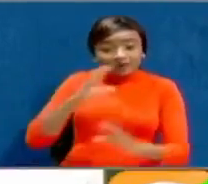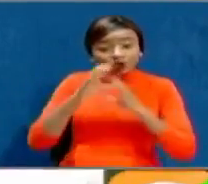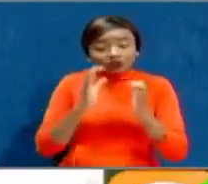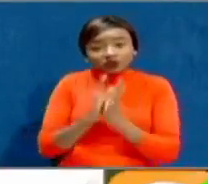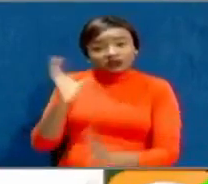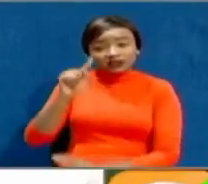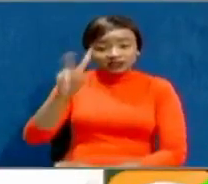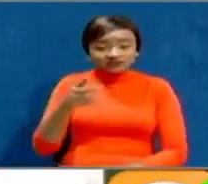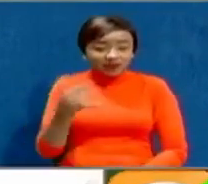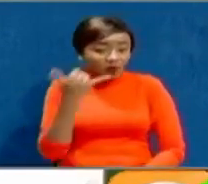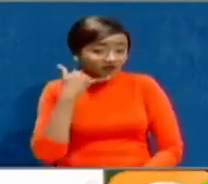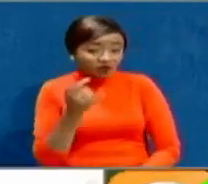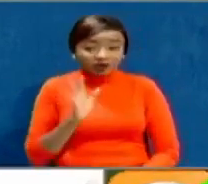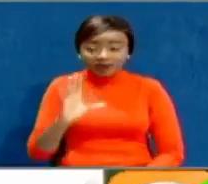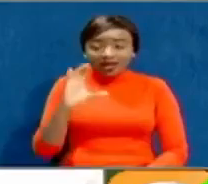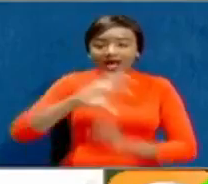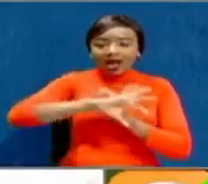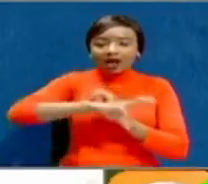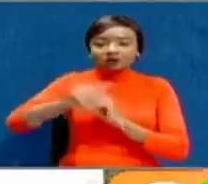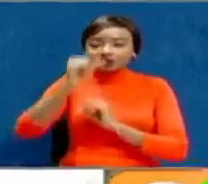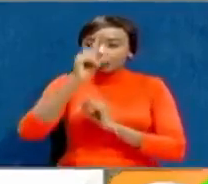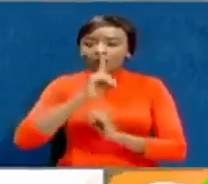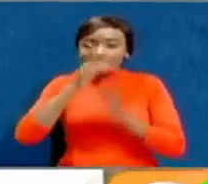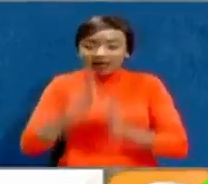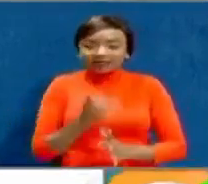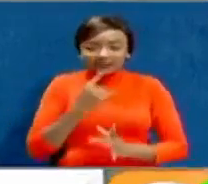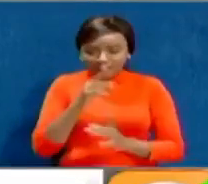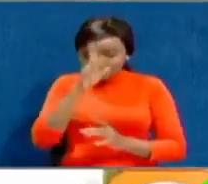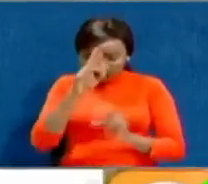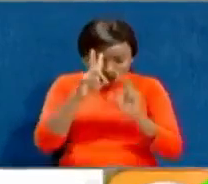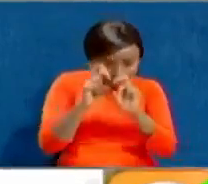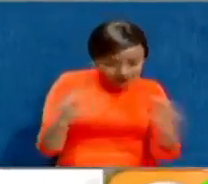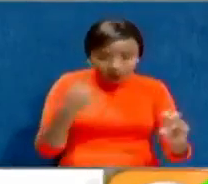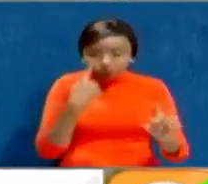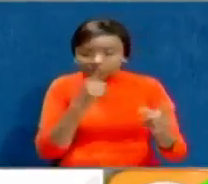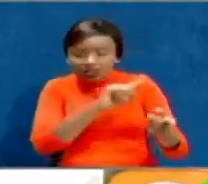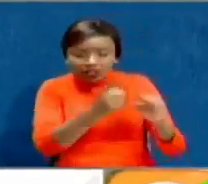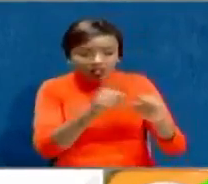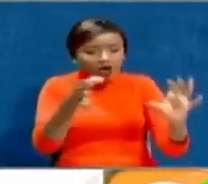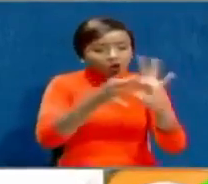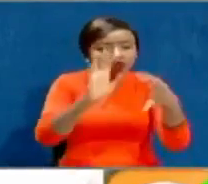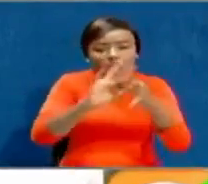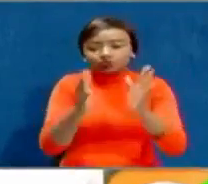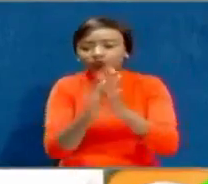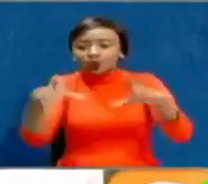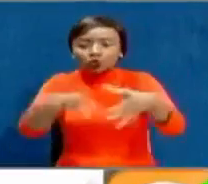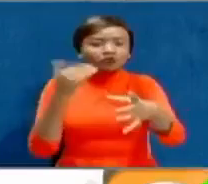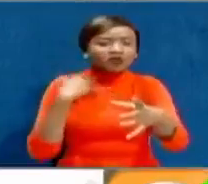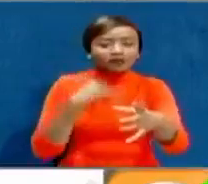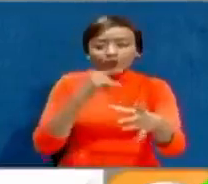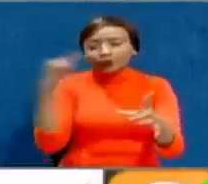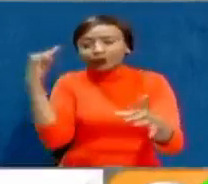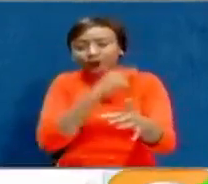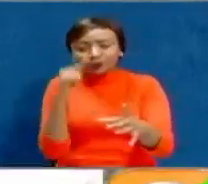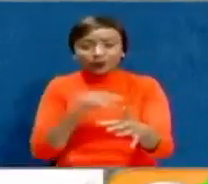phone, Kisii County Commander Jebel Munene said police are pursuing leads linking the suspects to criminal gangs that terrorize